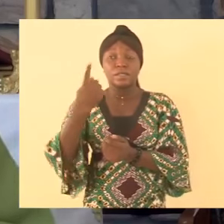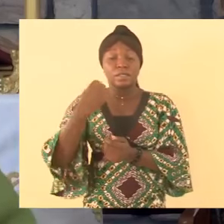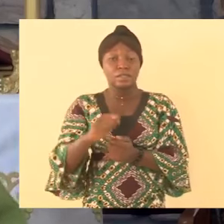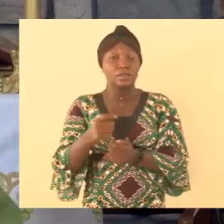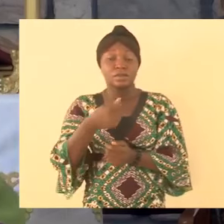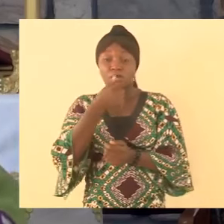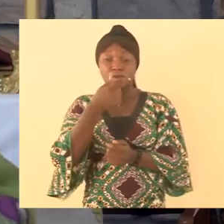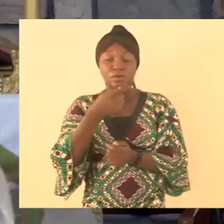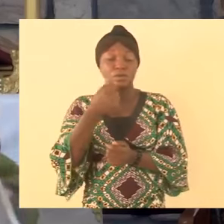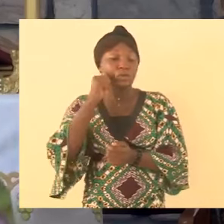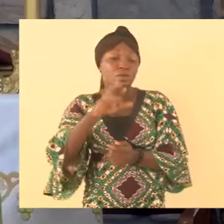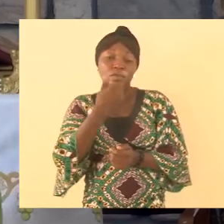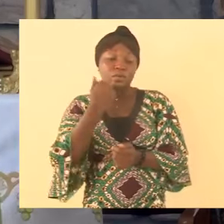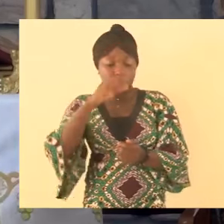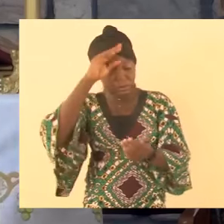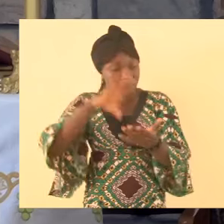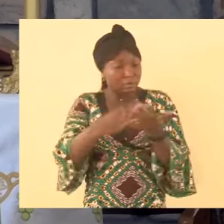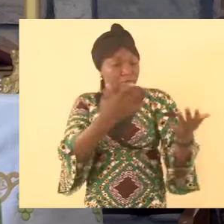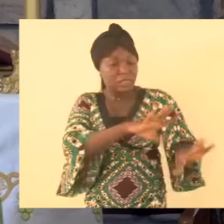three. The widow gave all she had